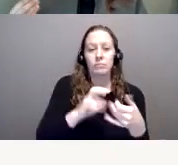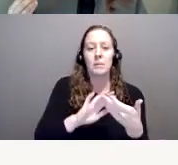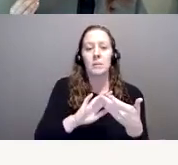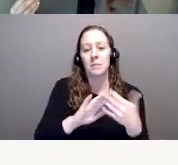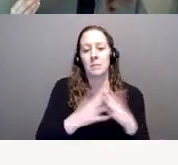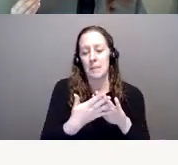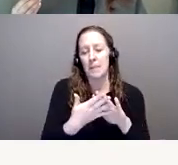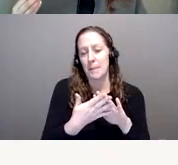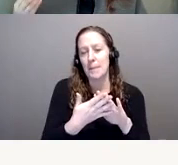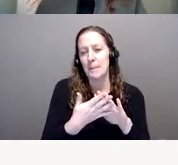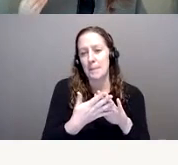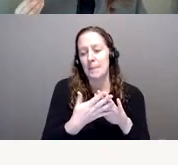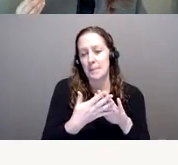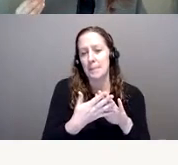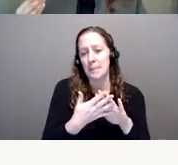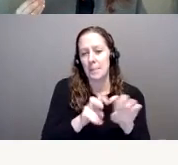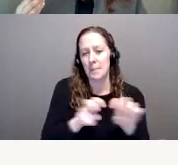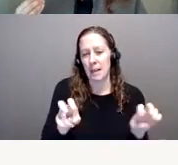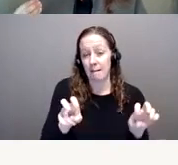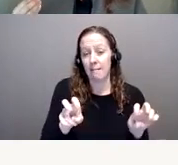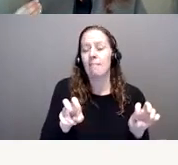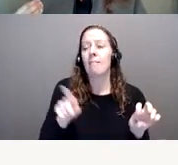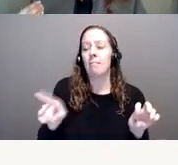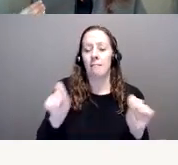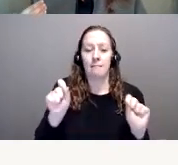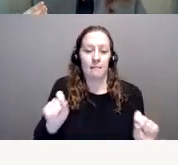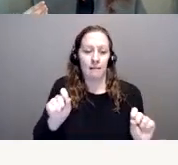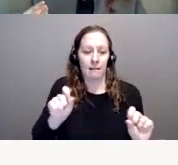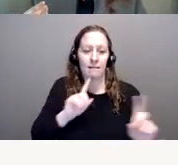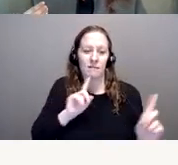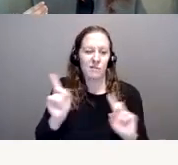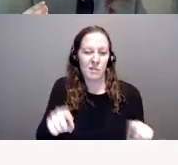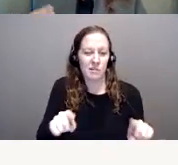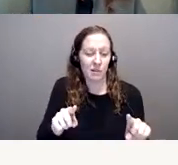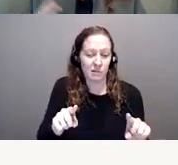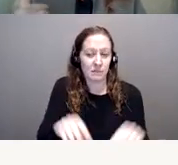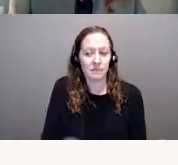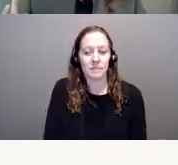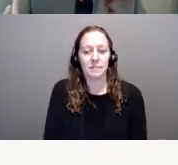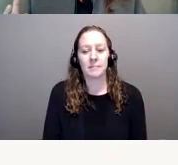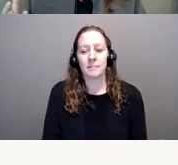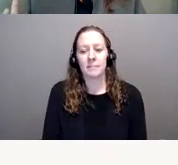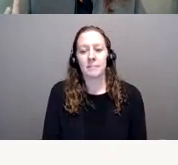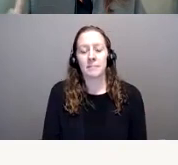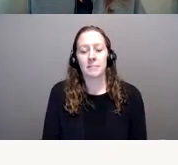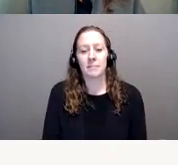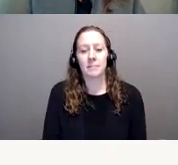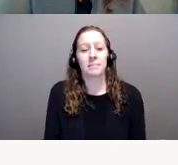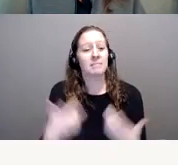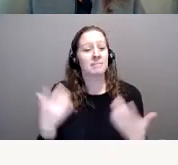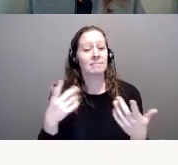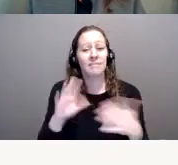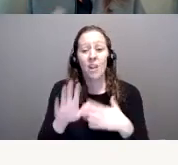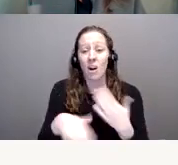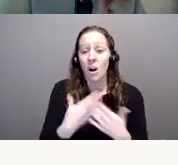they're able to speak in recognition of the award that they're receiving today. And as always, with all of our